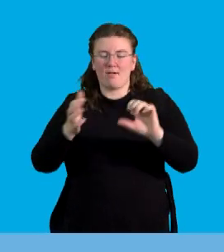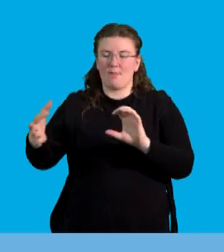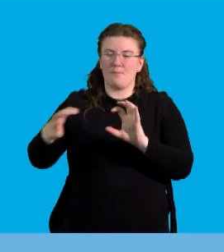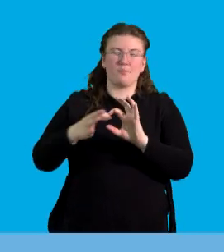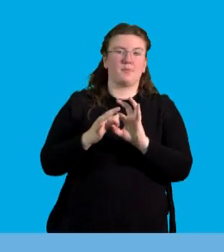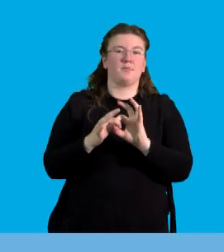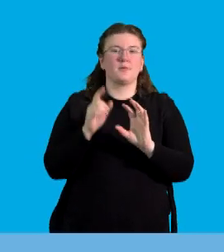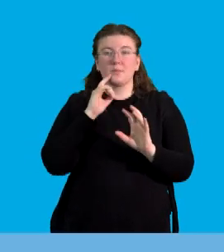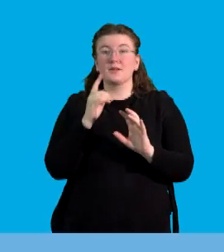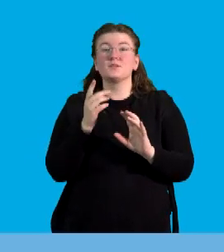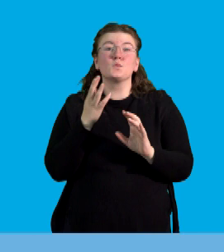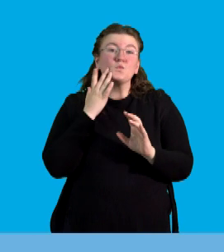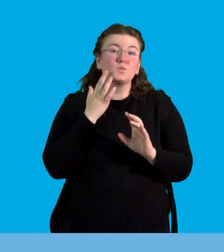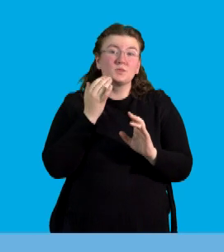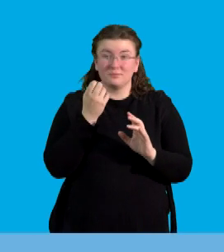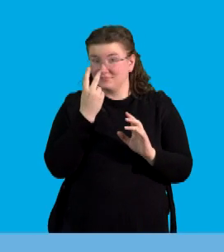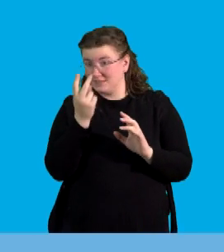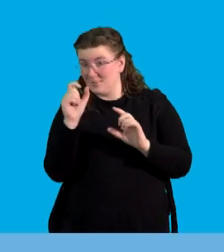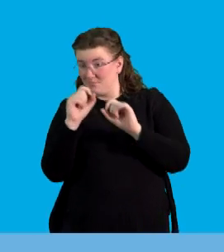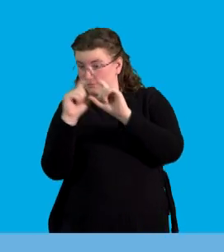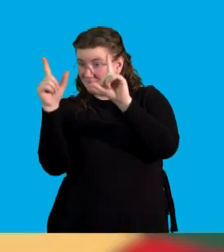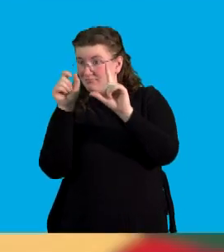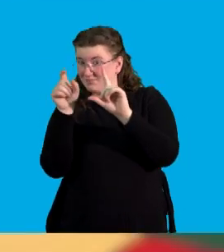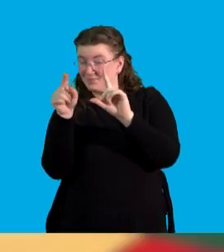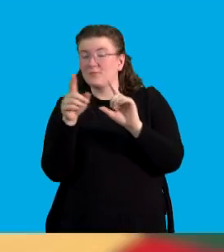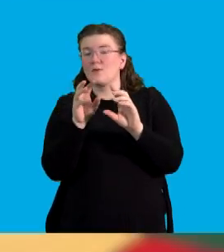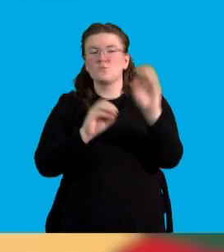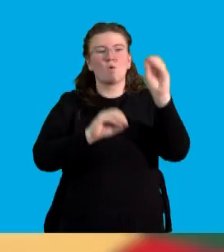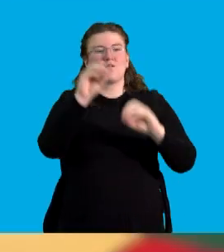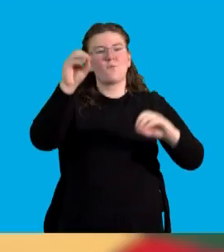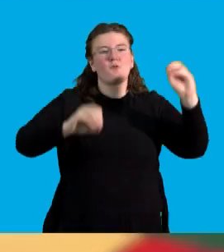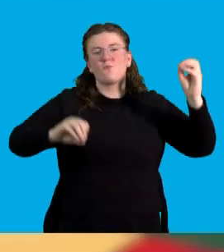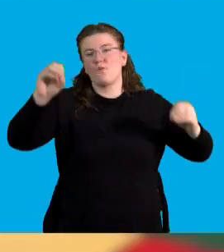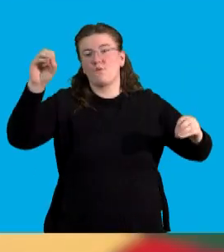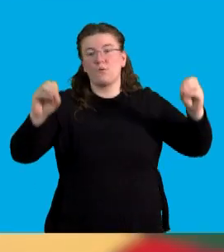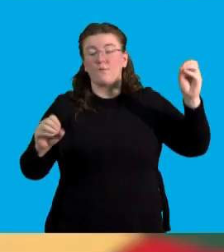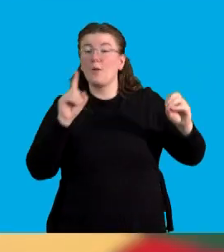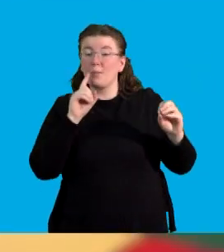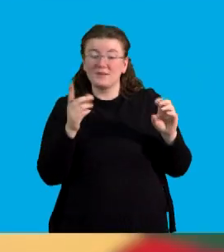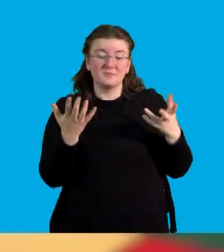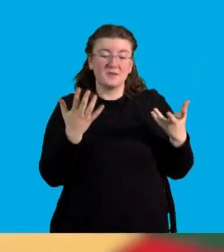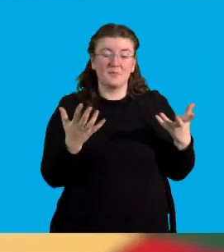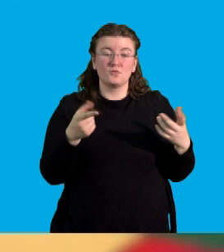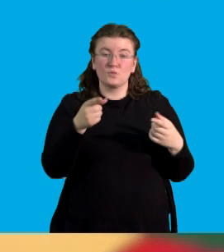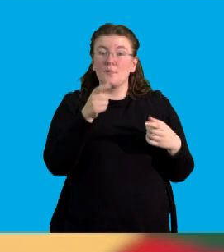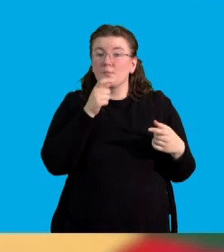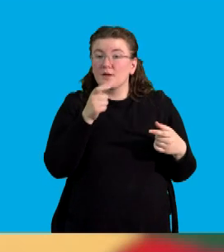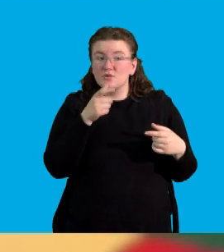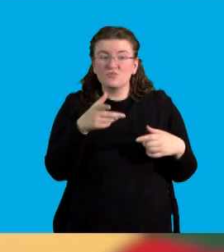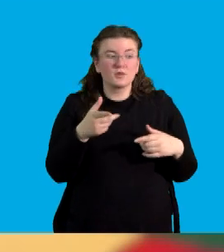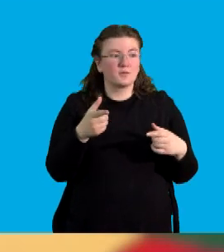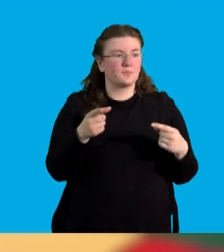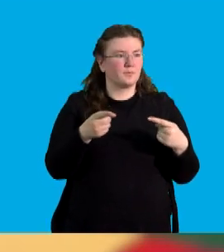all random directions. However, the moment you start connecting a wire in those two, or connecting